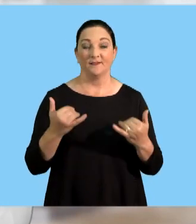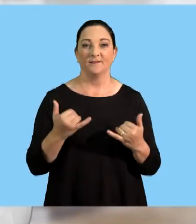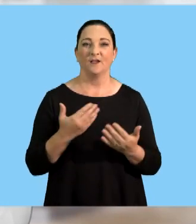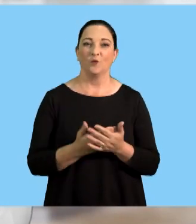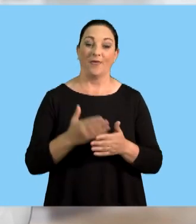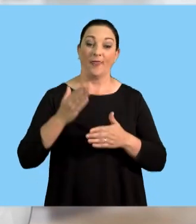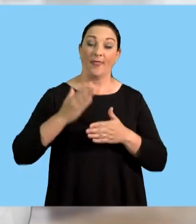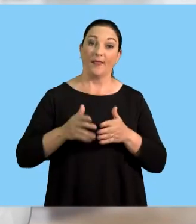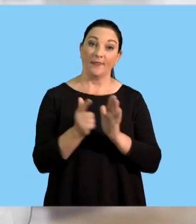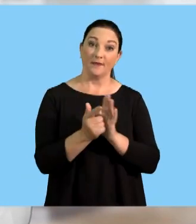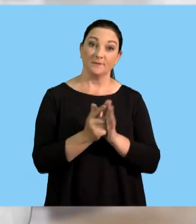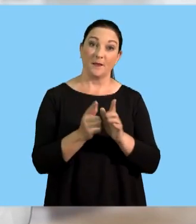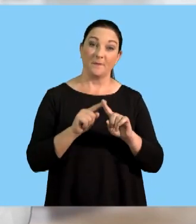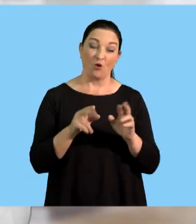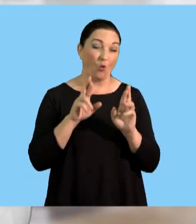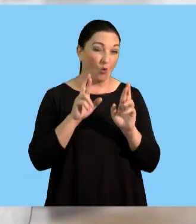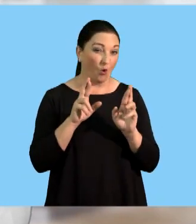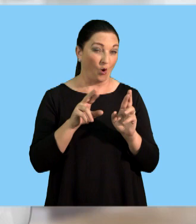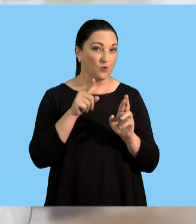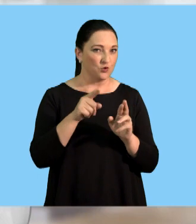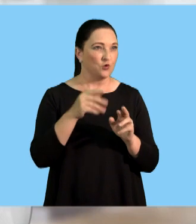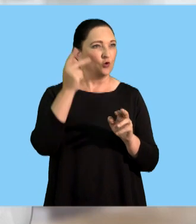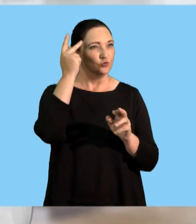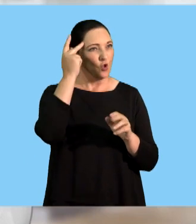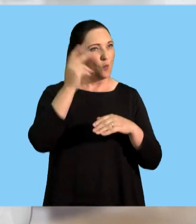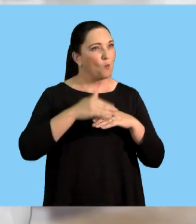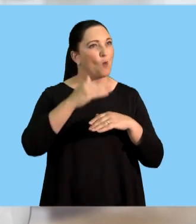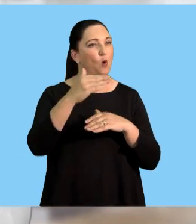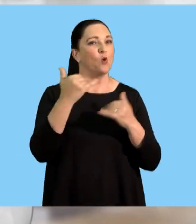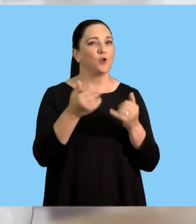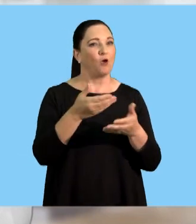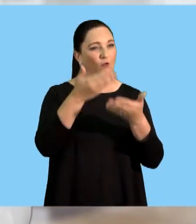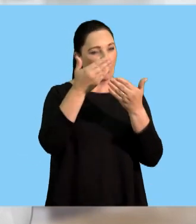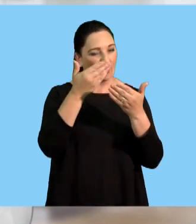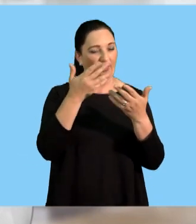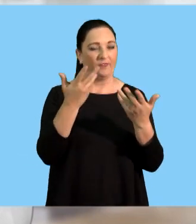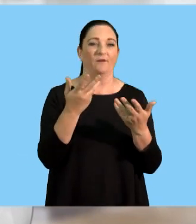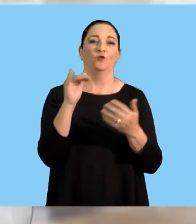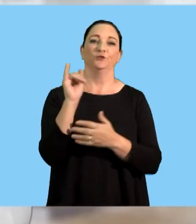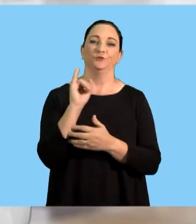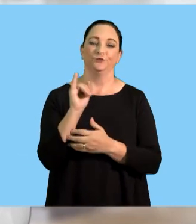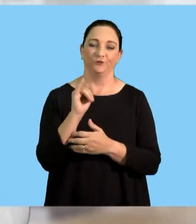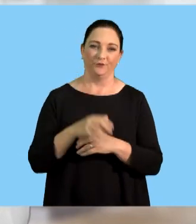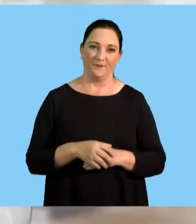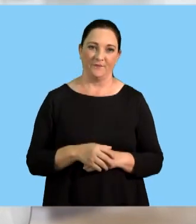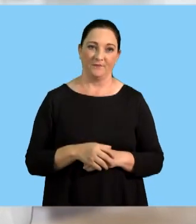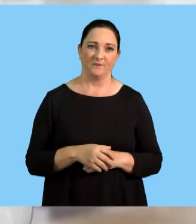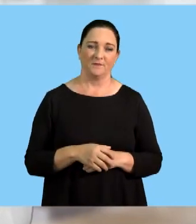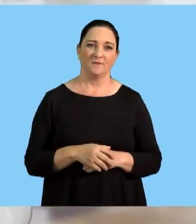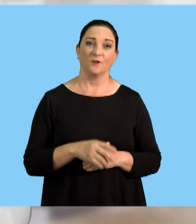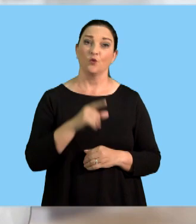be ending our lesson and hoping we gave you some more knowledge or an insight on